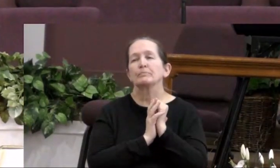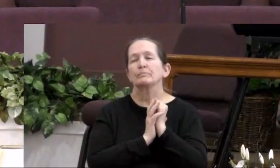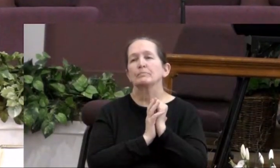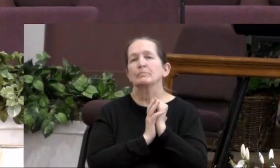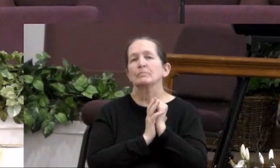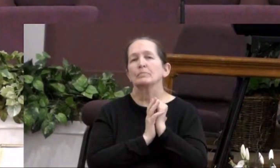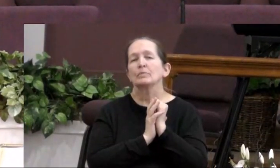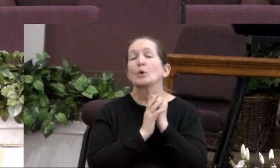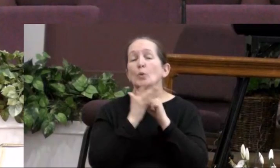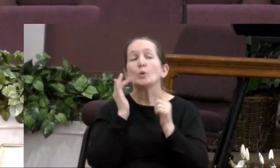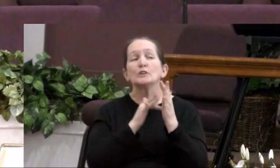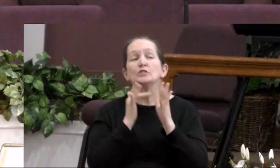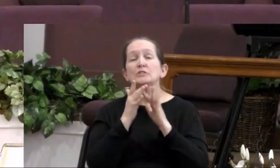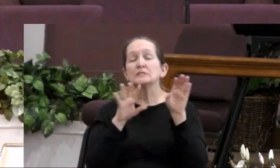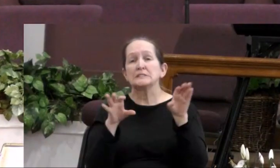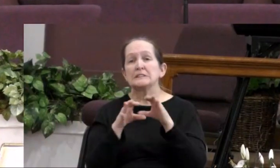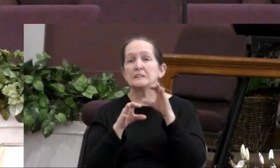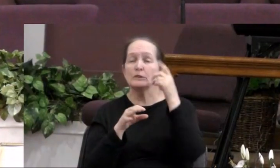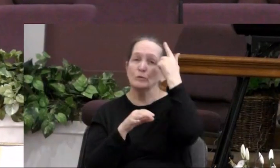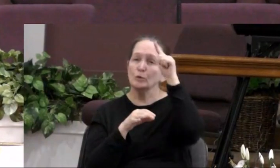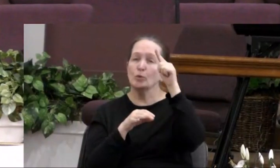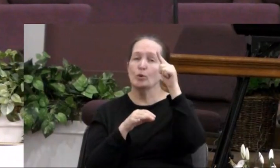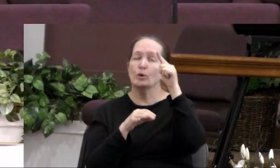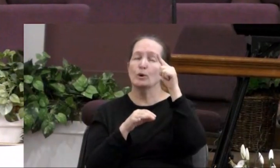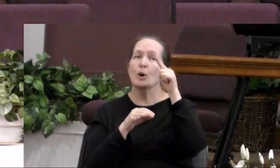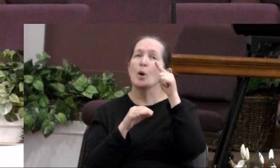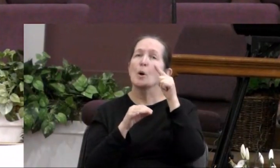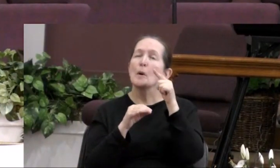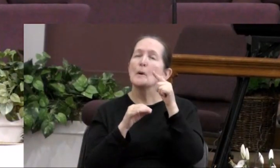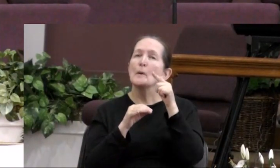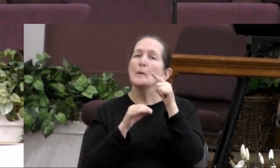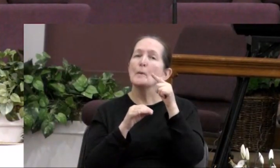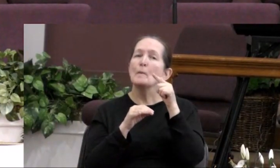What Jesus did for Bartimaeus,